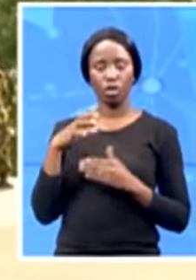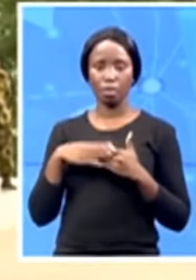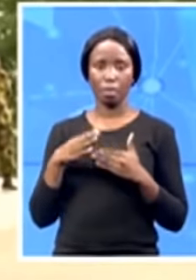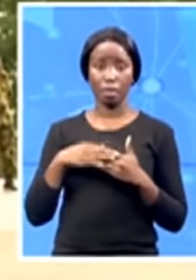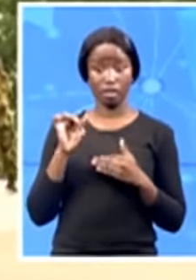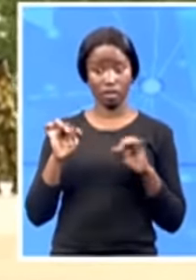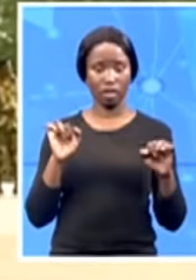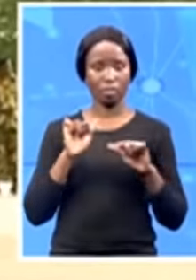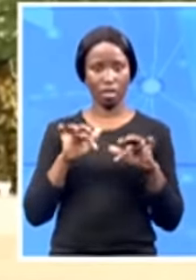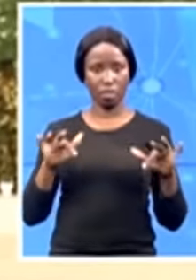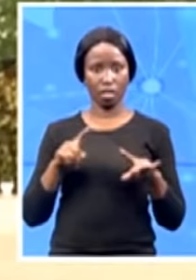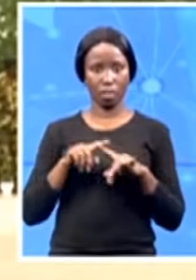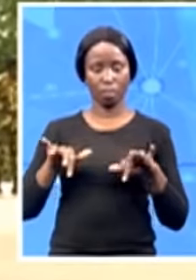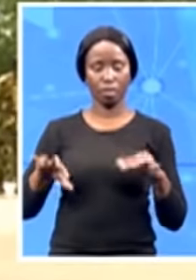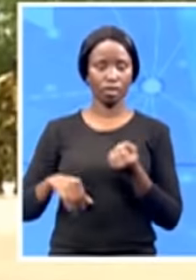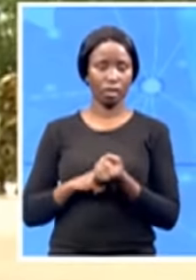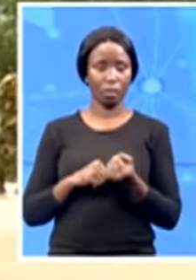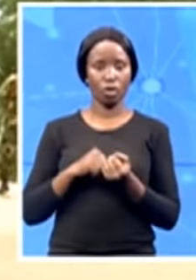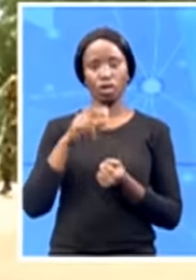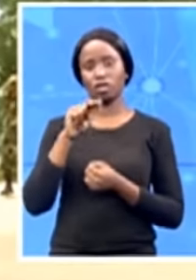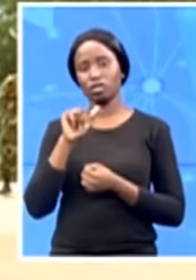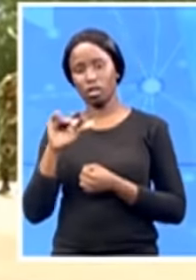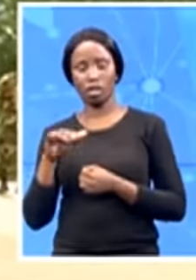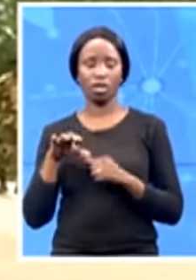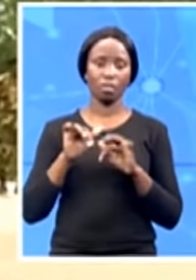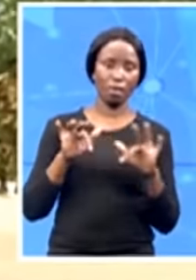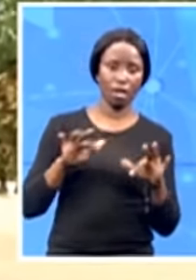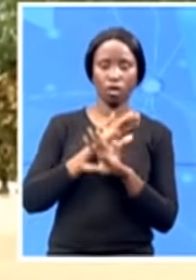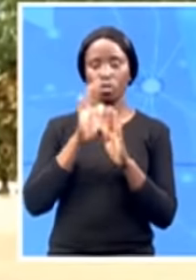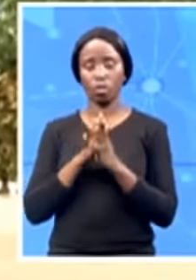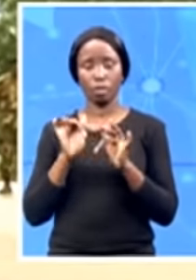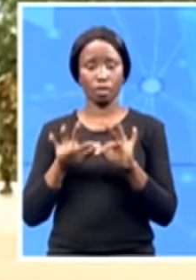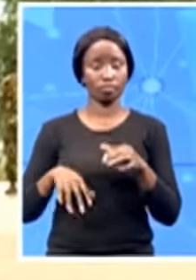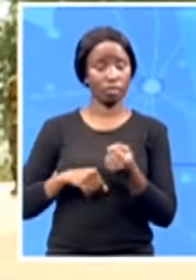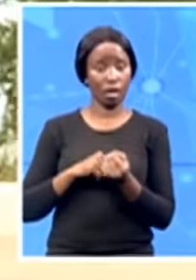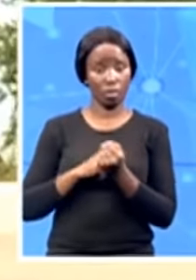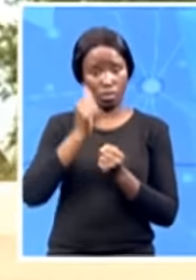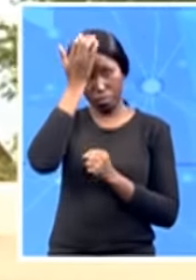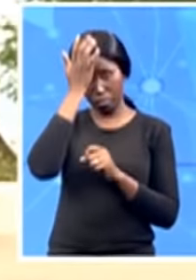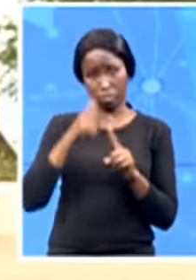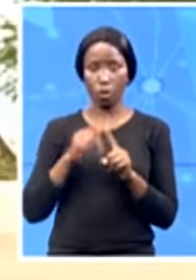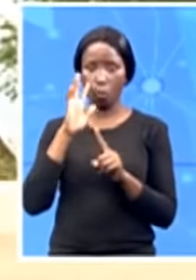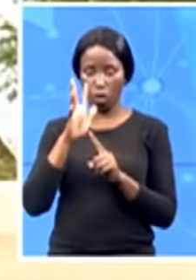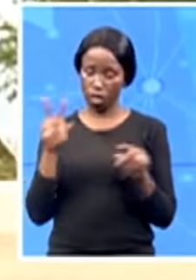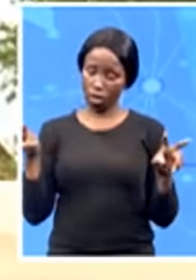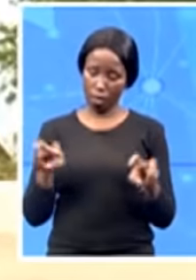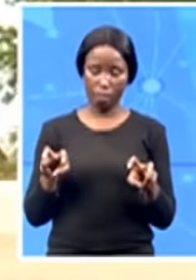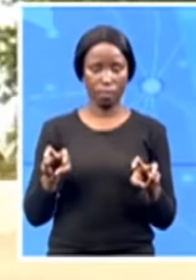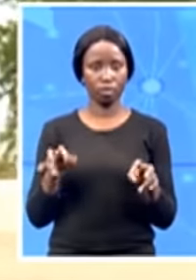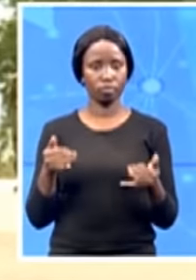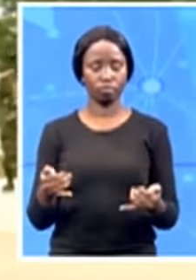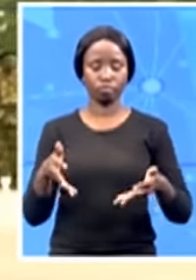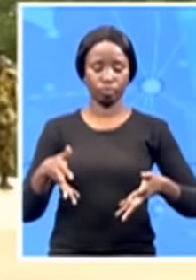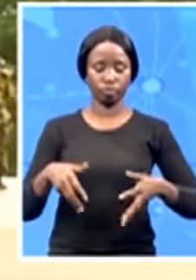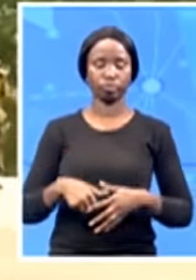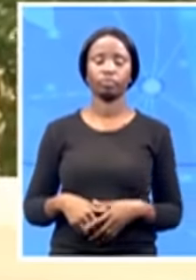members of the public, the supporters of the former president are going to be making their way here today to show their